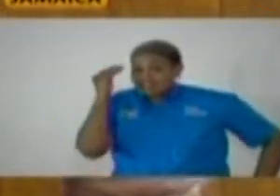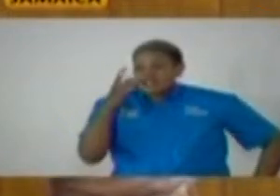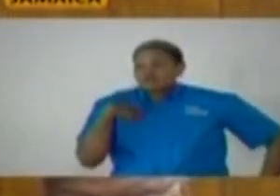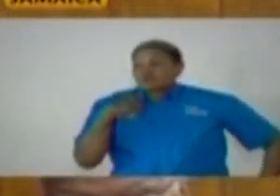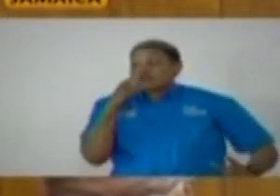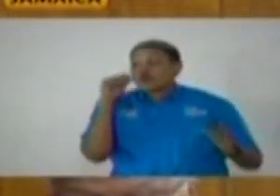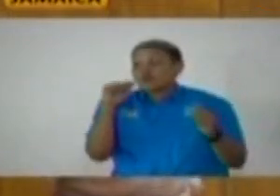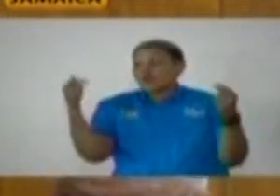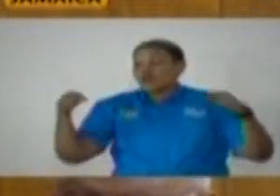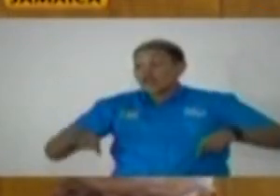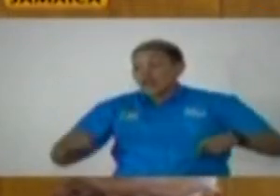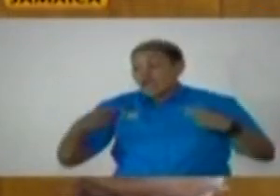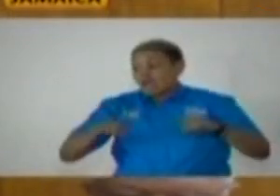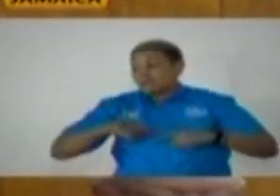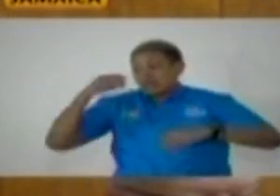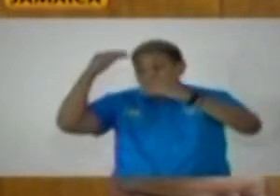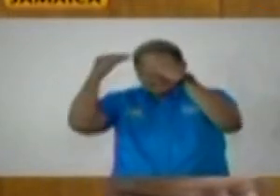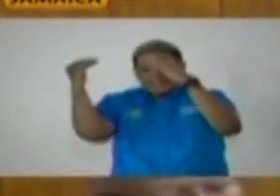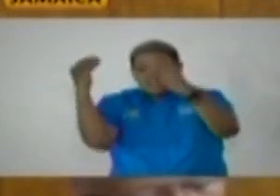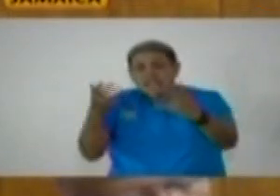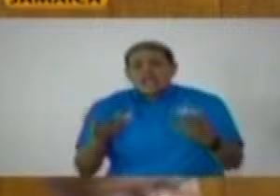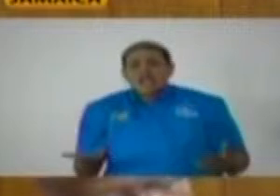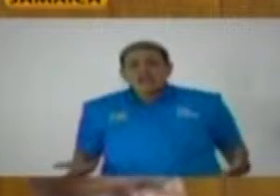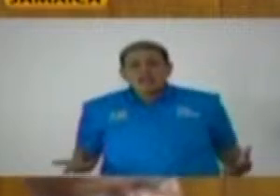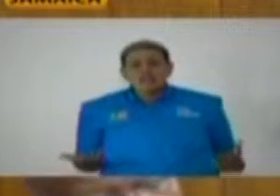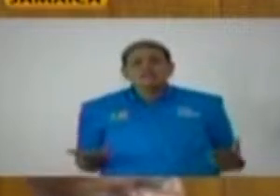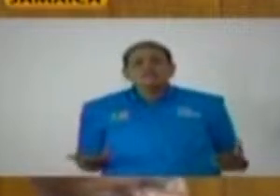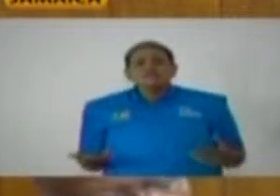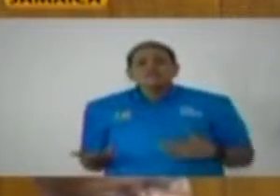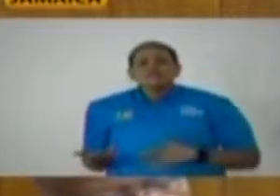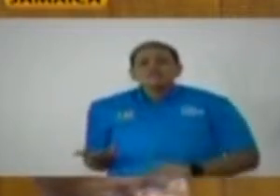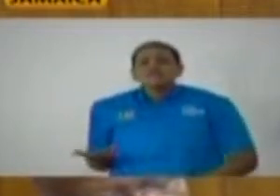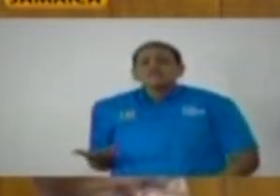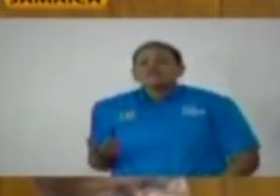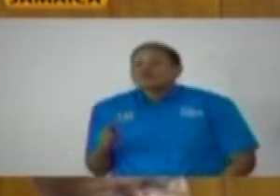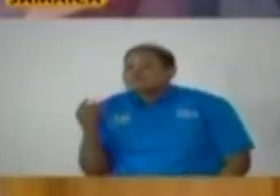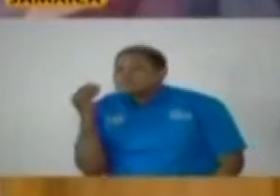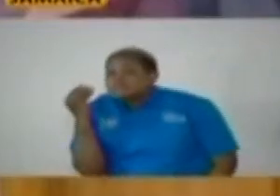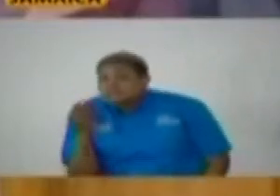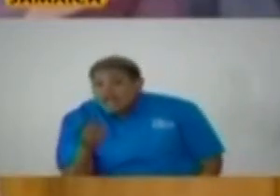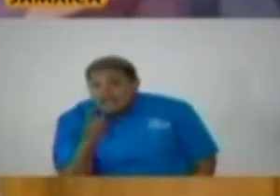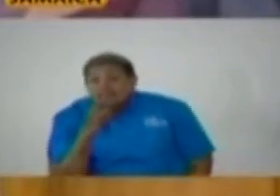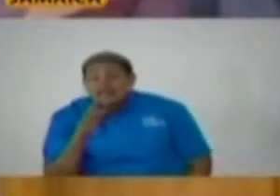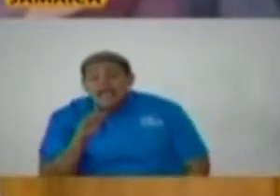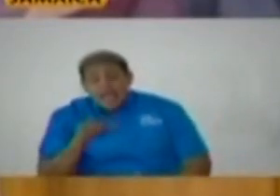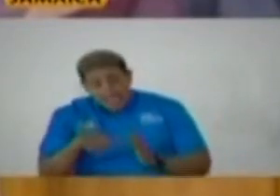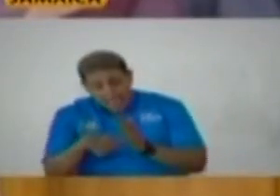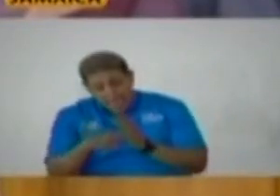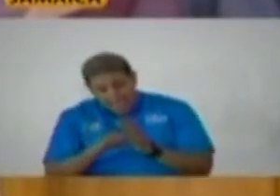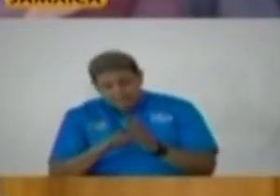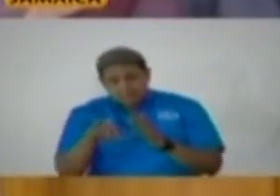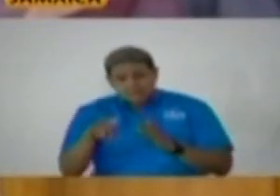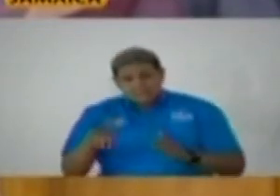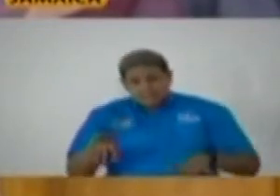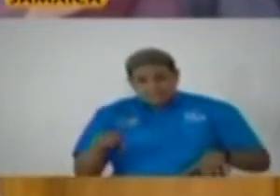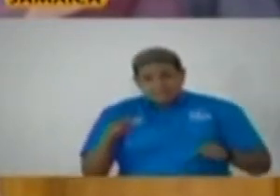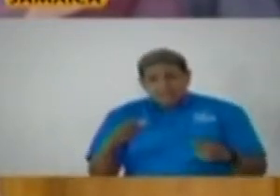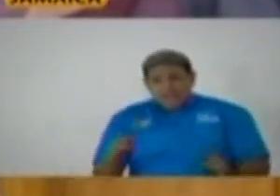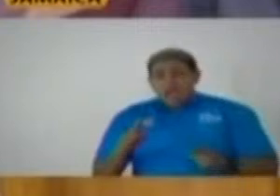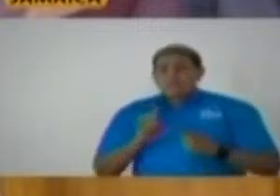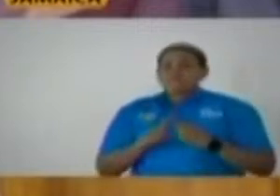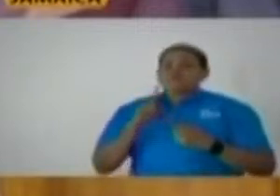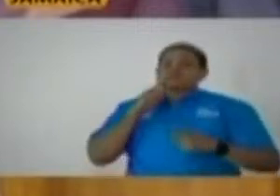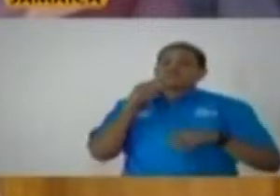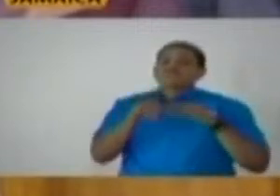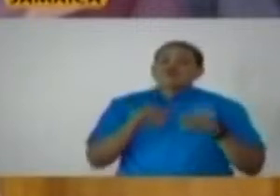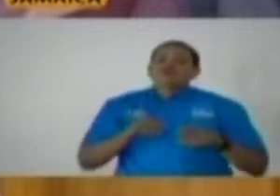things. I am saying, no, and I see you, Floyd, but I'm saying the emphasis that needs to be placed and the